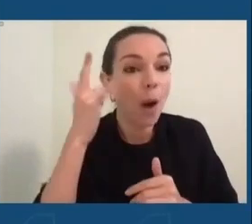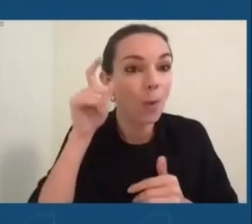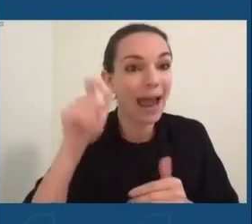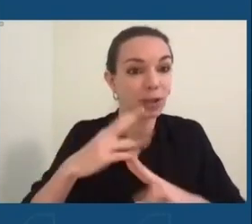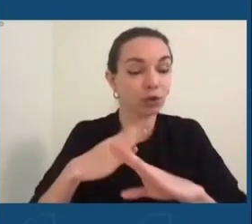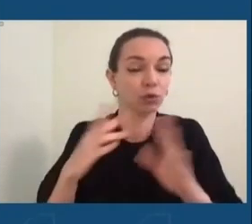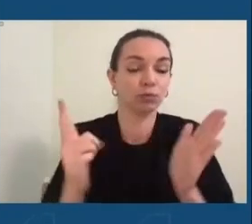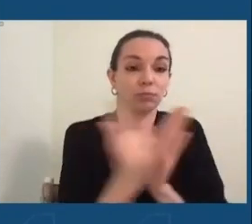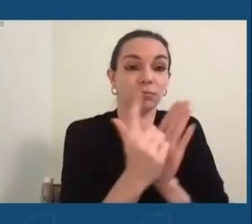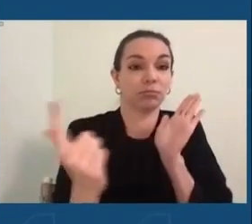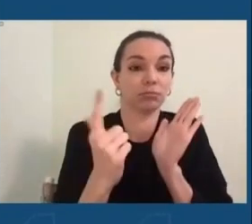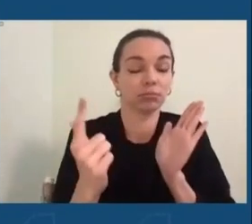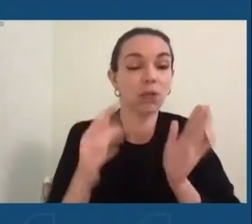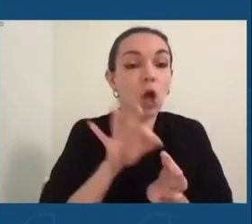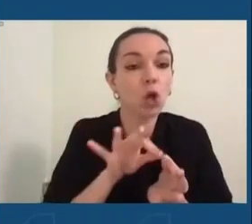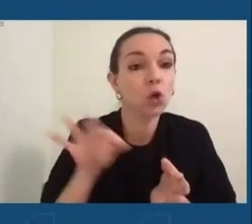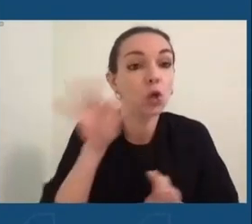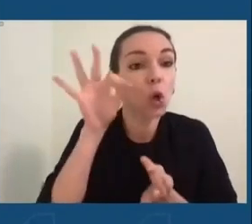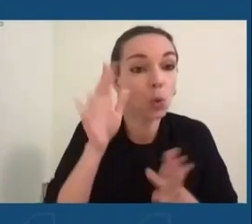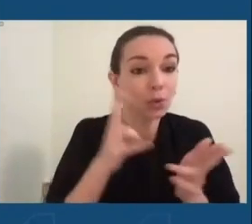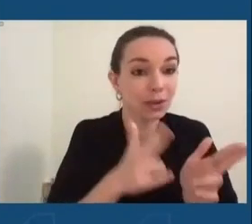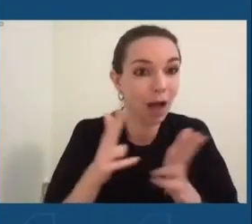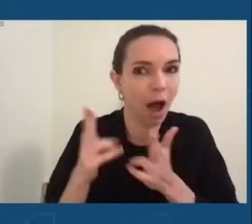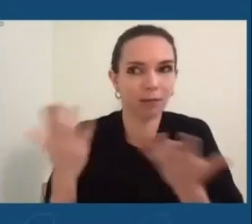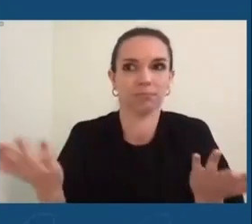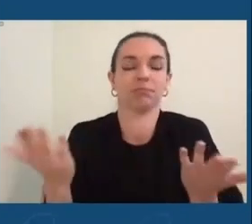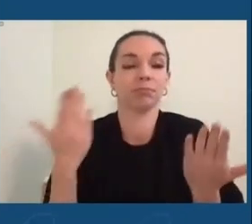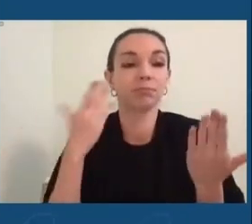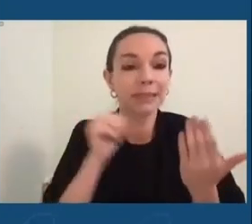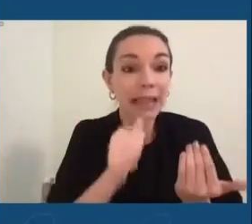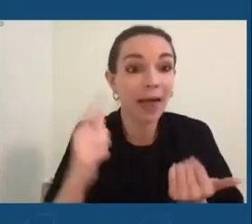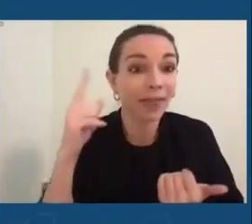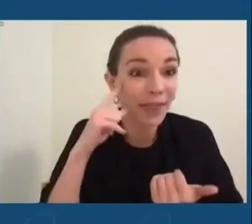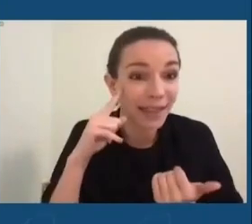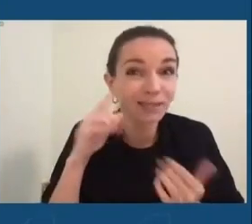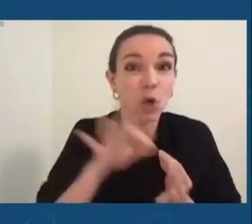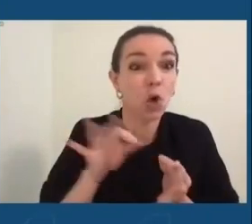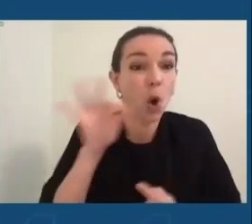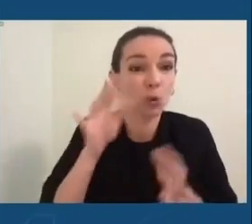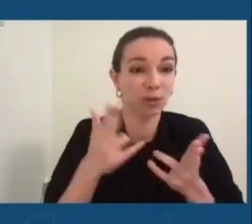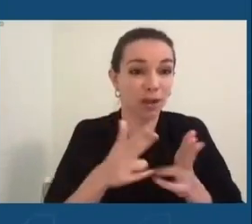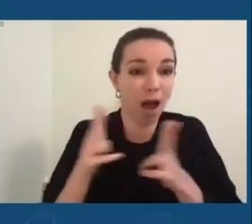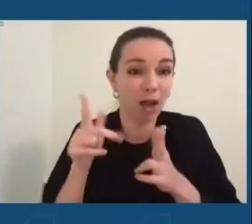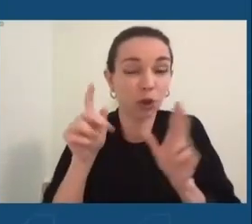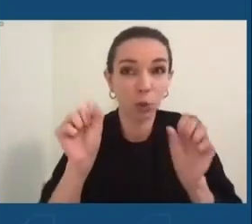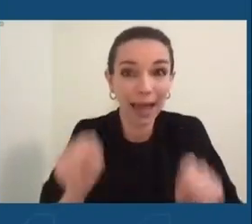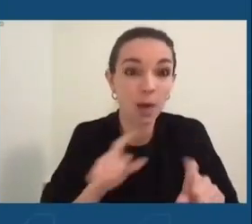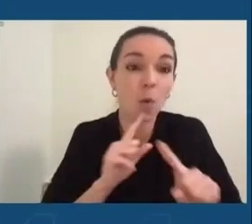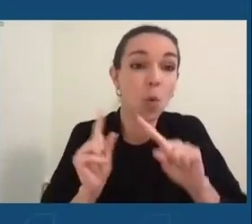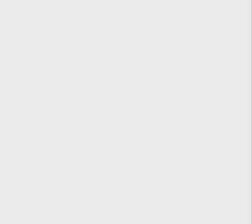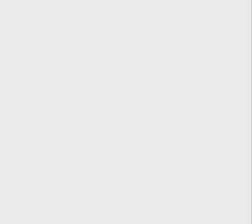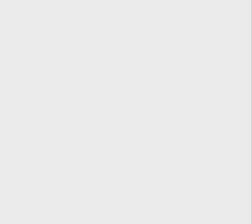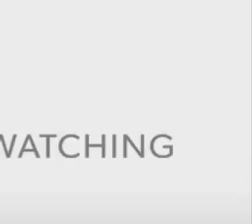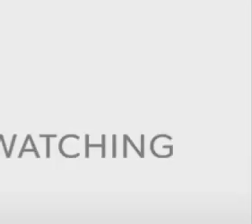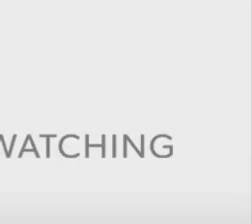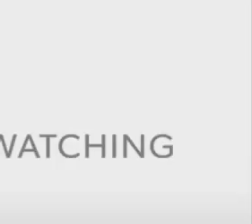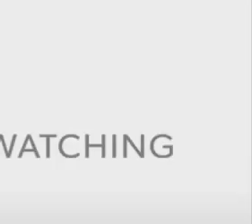Who would have thought there could be such a thing as a ghost gun that you could order the parts online and manufacture a lethal weapon in your